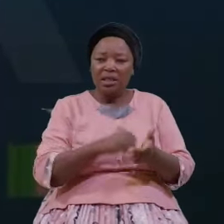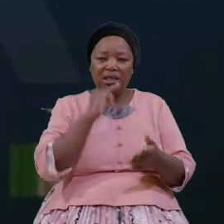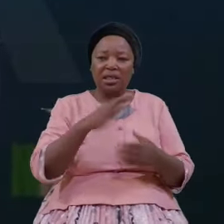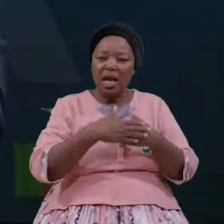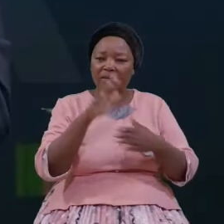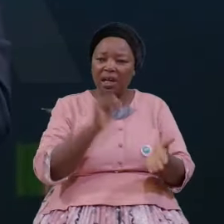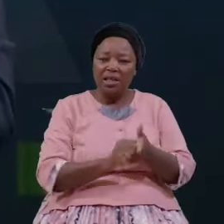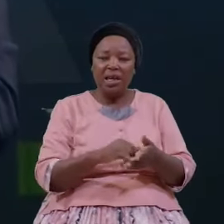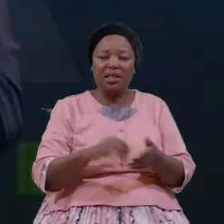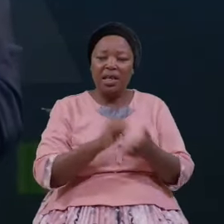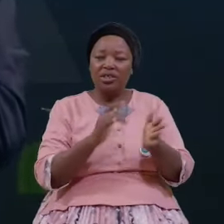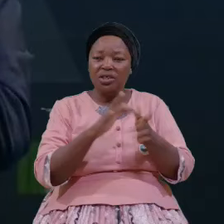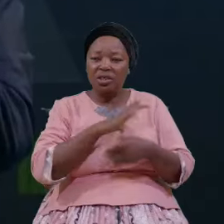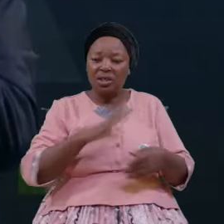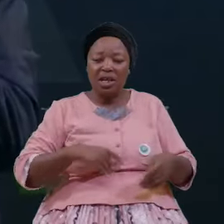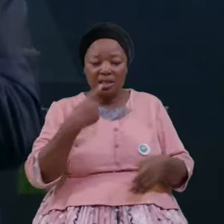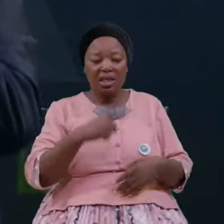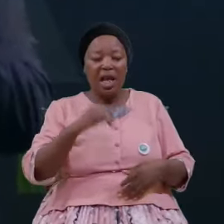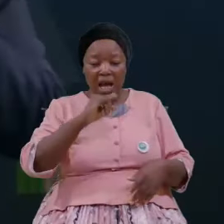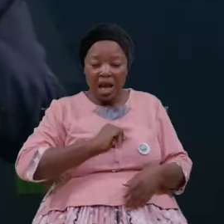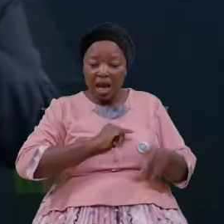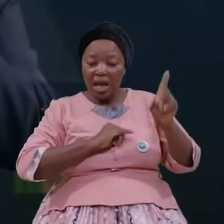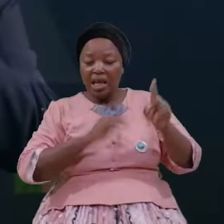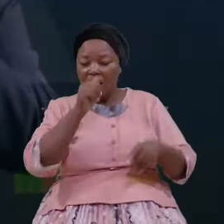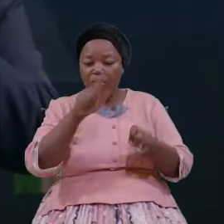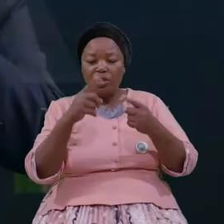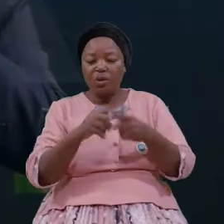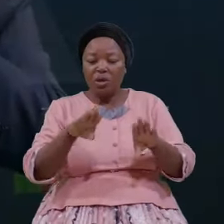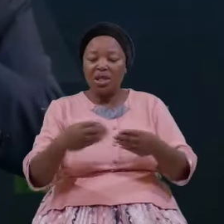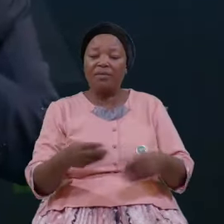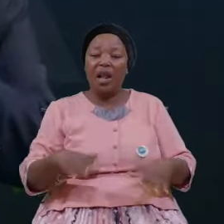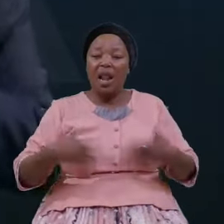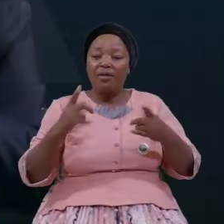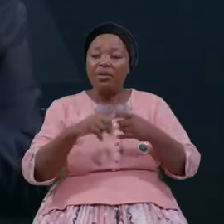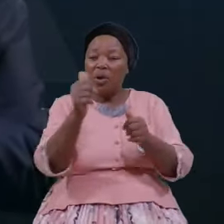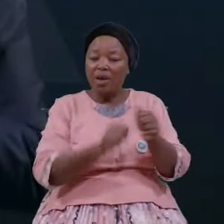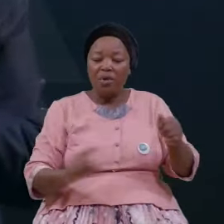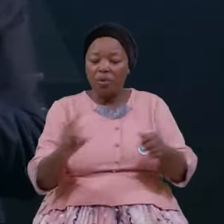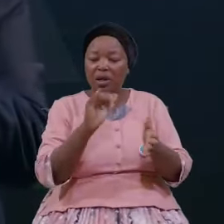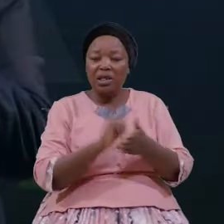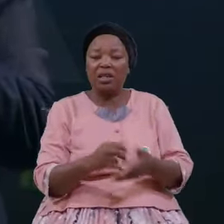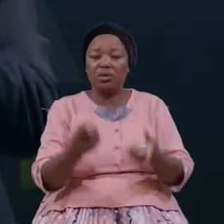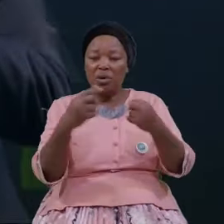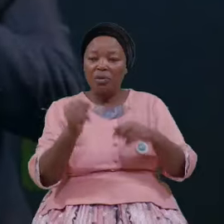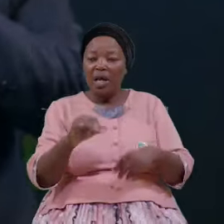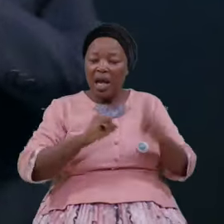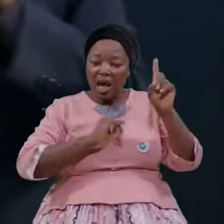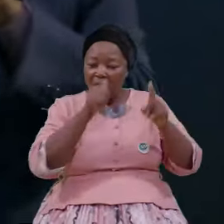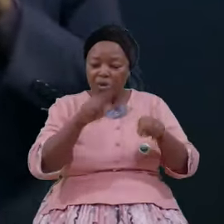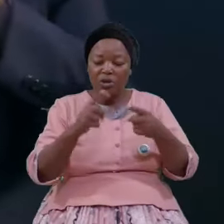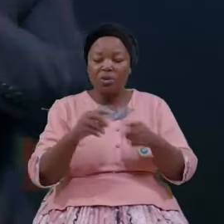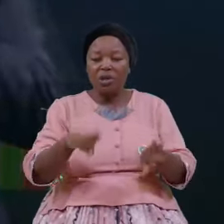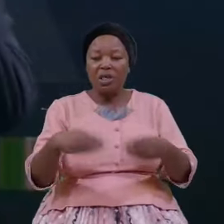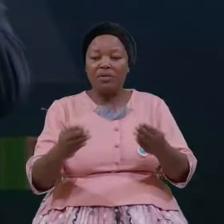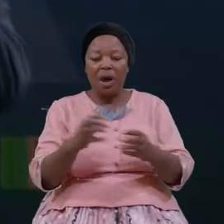give life to everyone who comes. I'm going to give abundant life to the one that comes